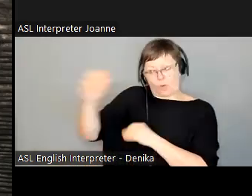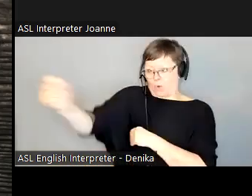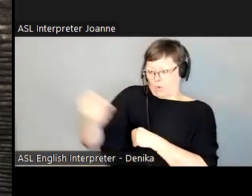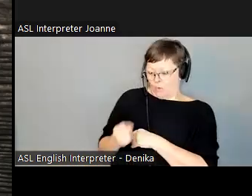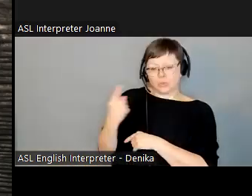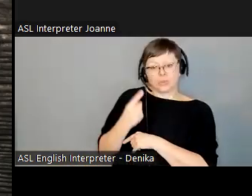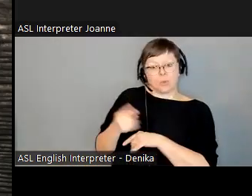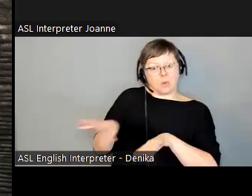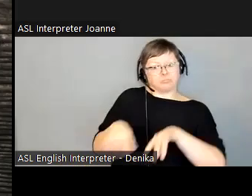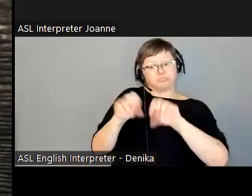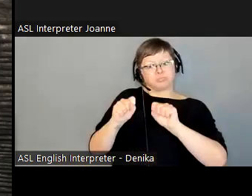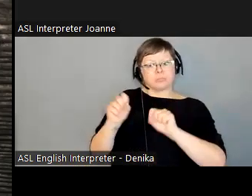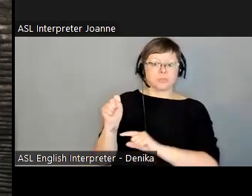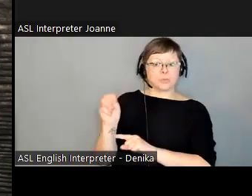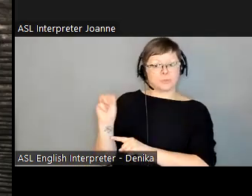consider.